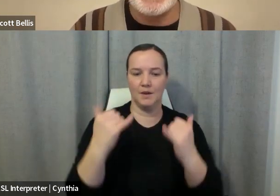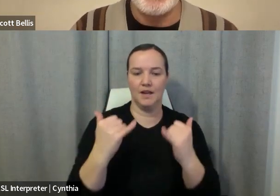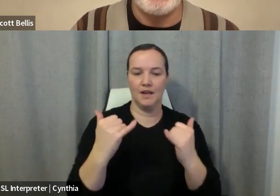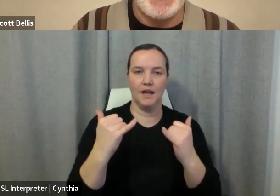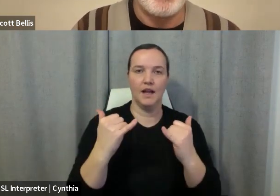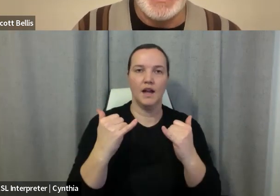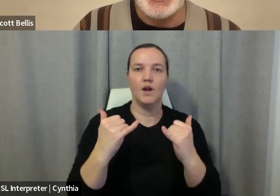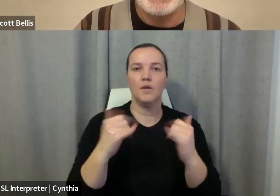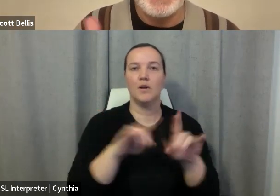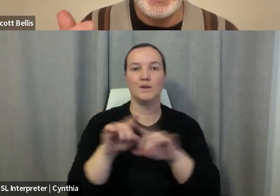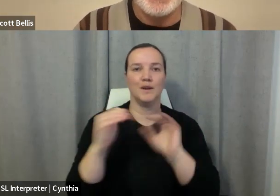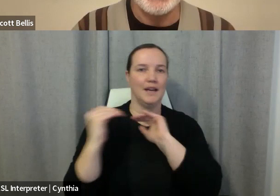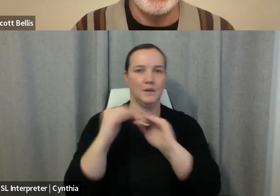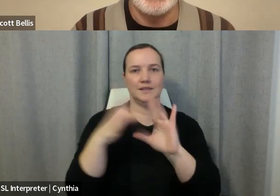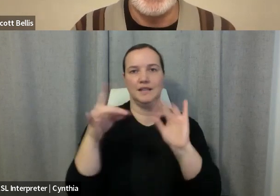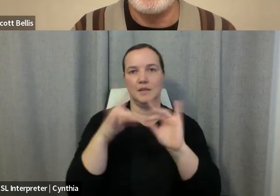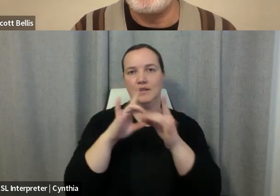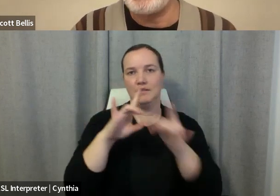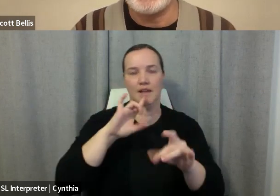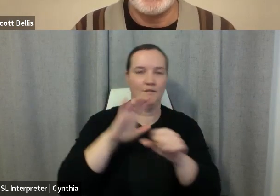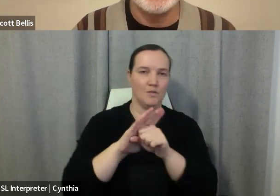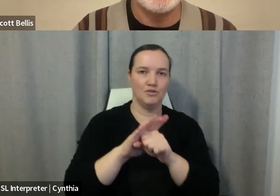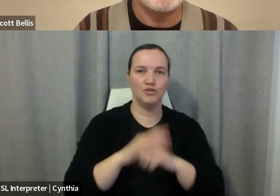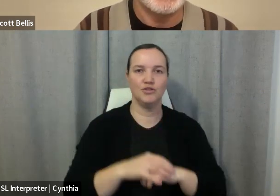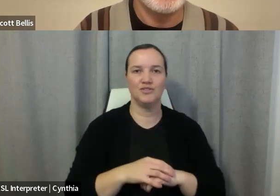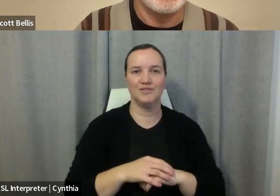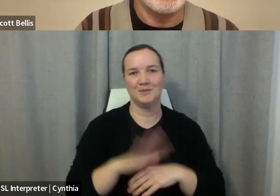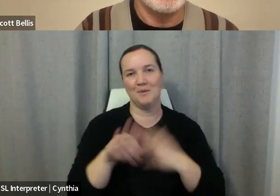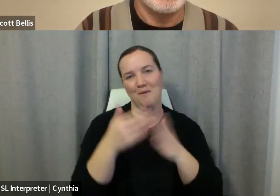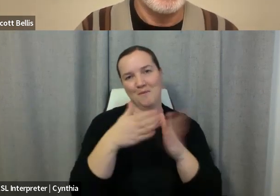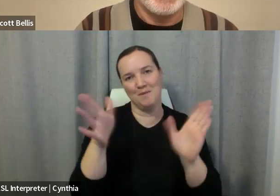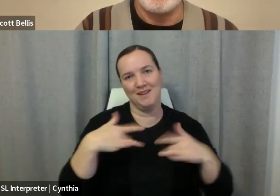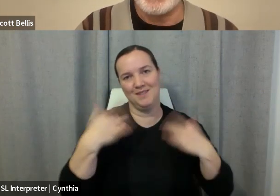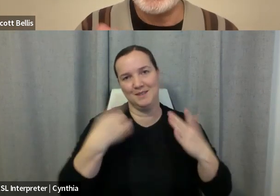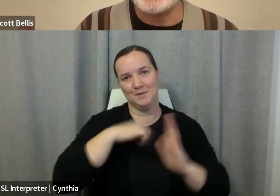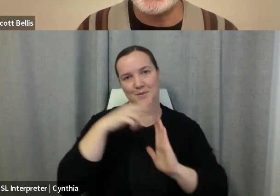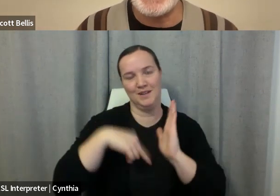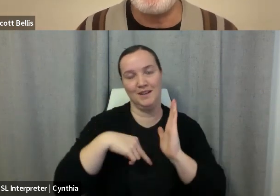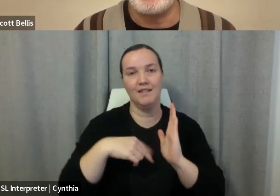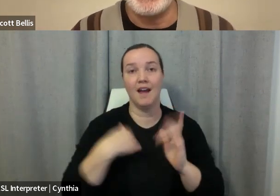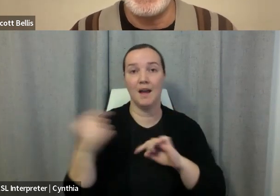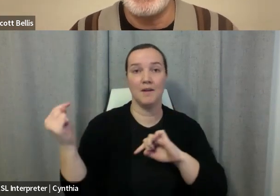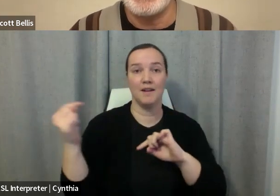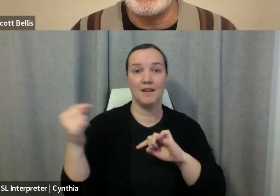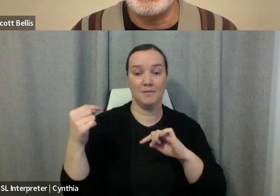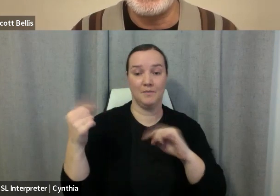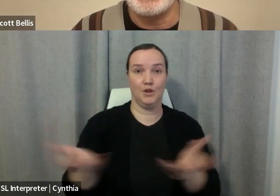Equity's statement of affirmation, which we do at all of our public events. I'm coming to you today